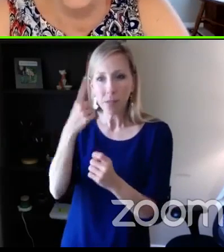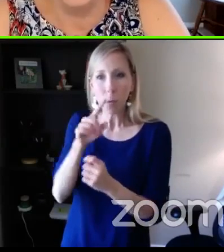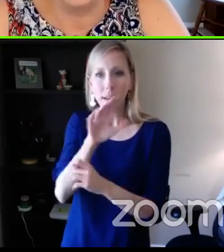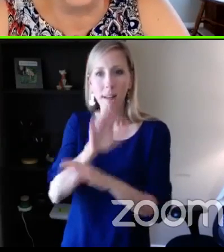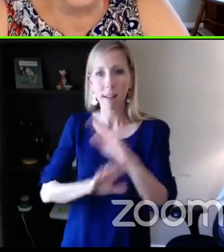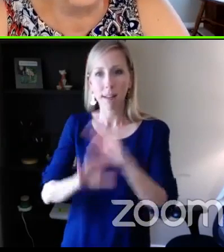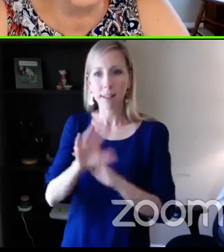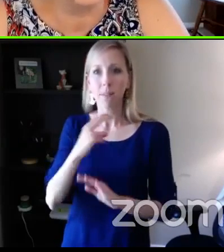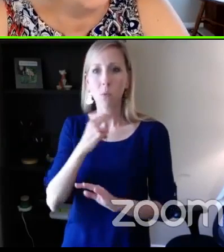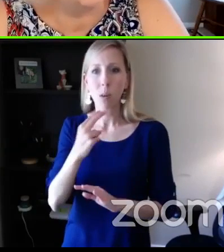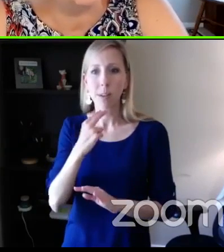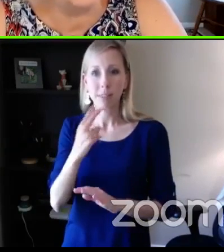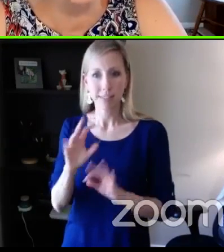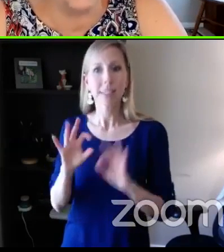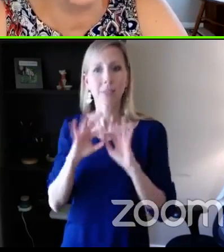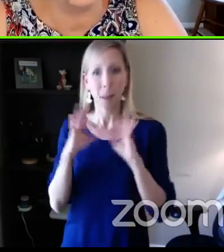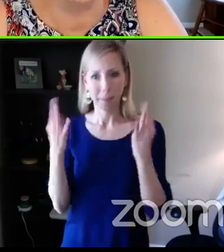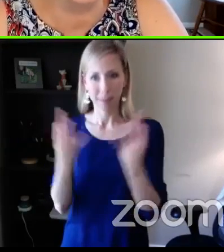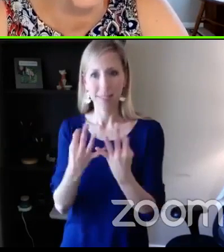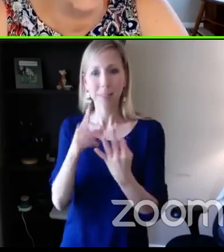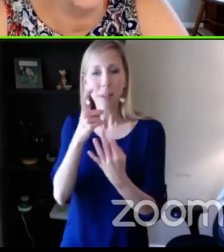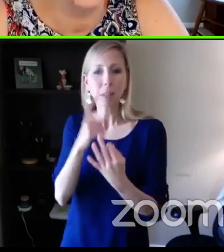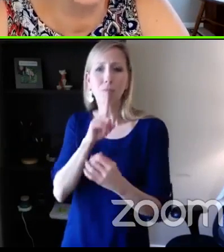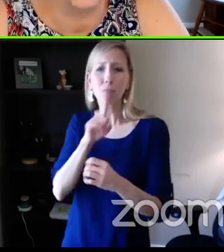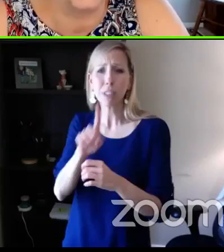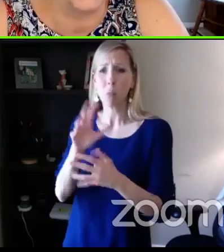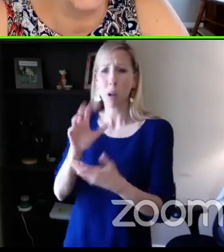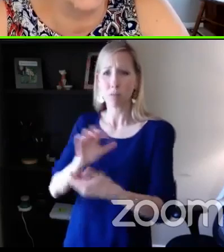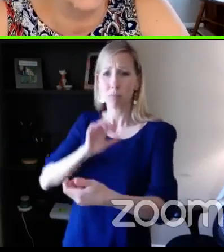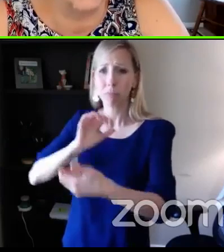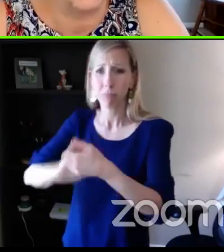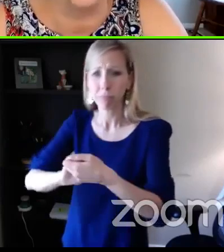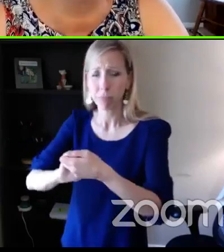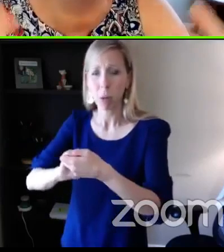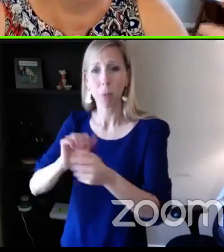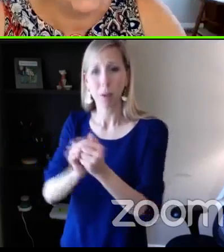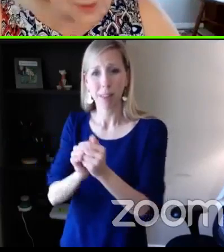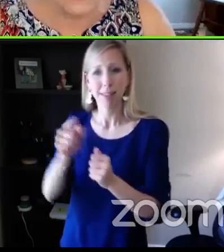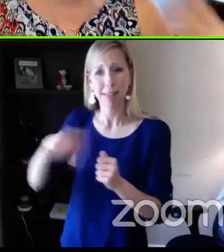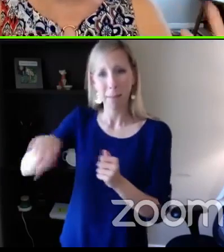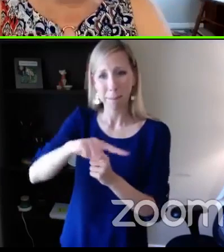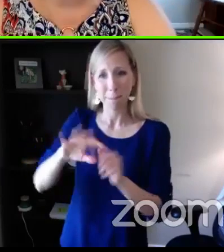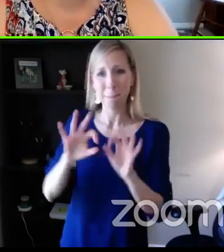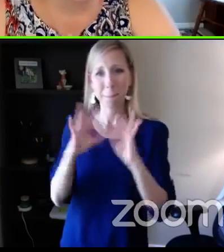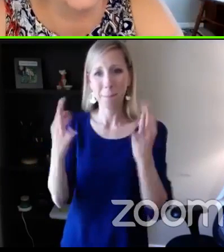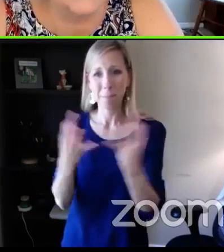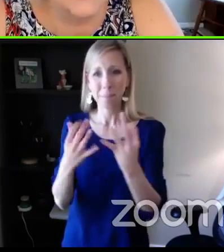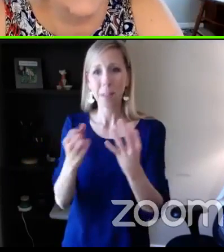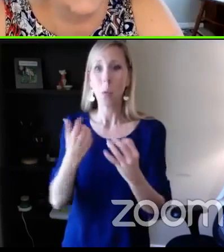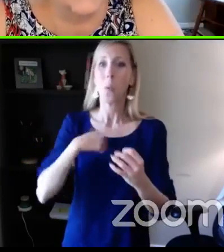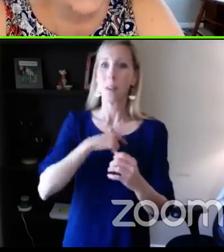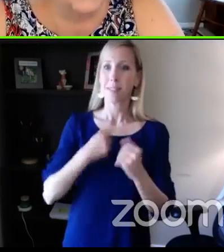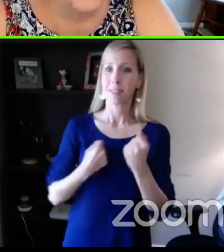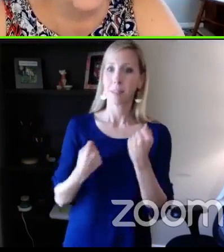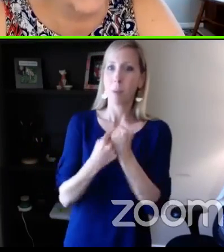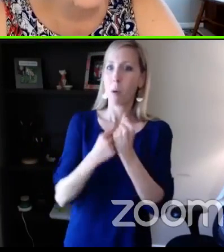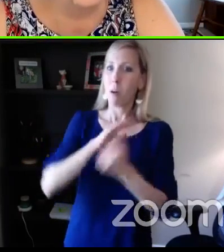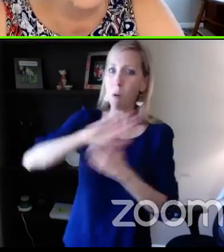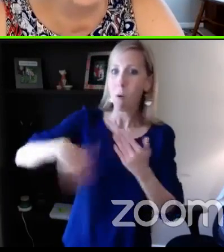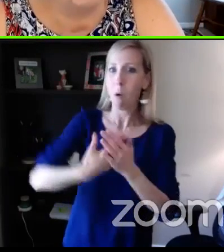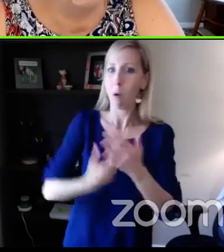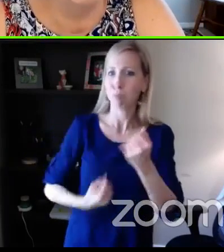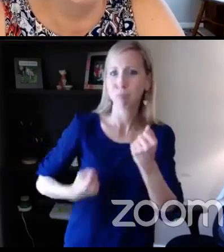members, because we really do want to reach out to families so that we can all support the success of kids with hearing